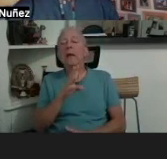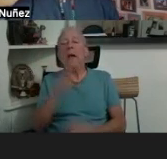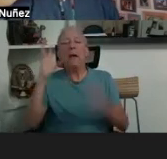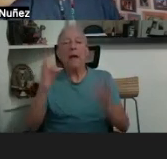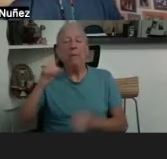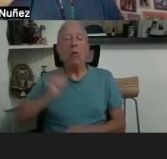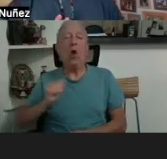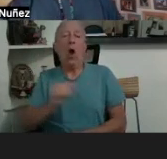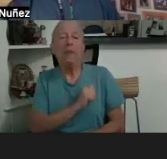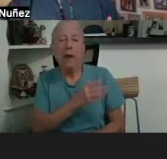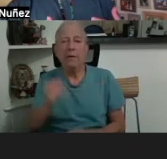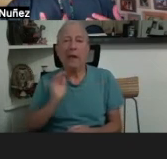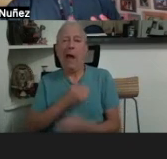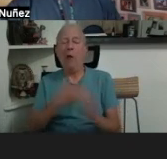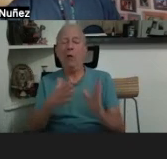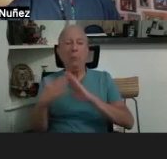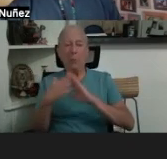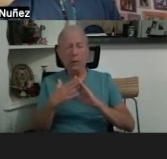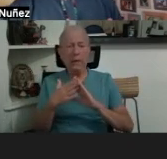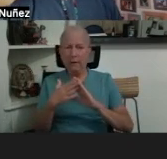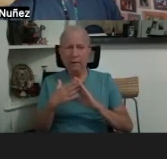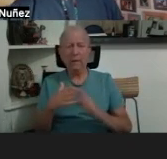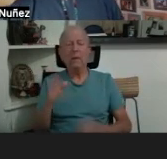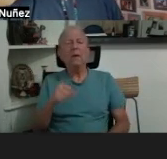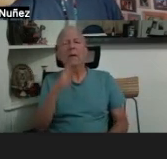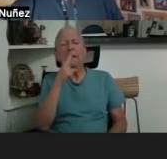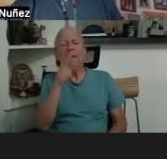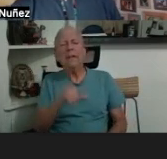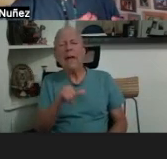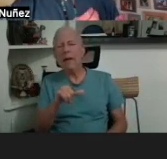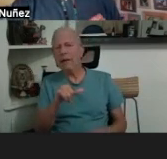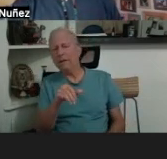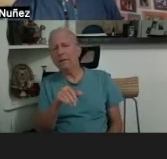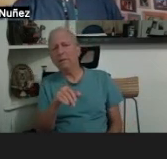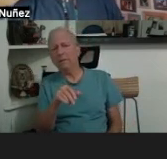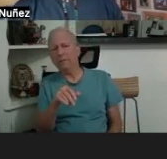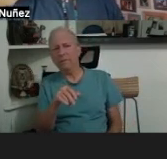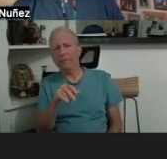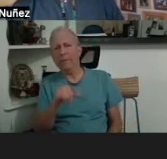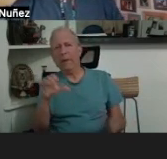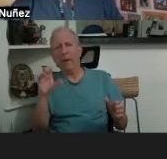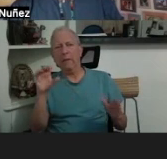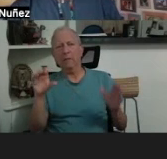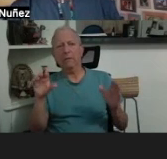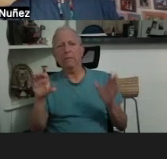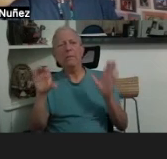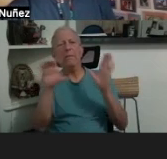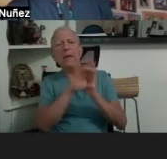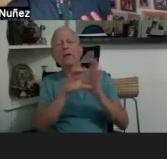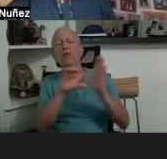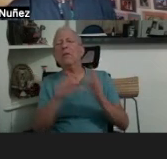communities. And you can see a little of that here from the Just Transition framework